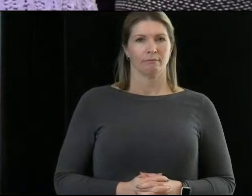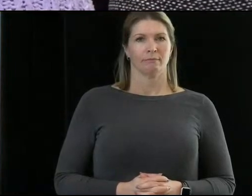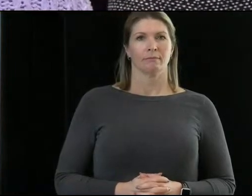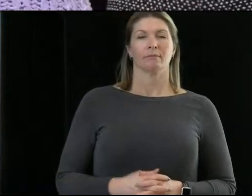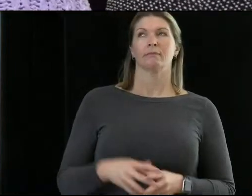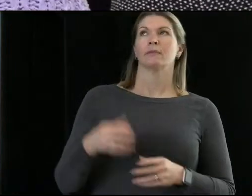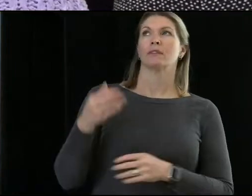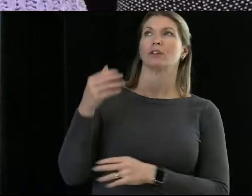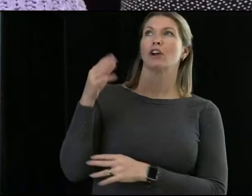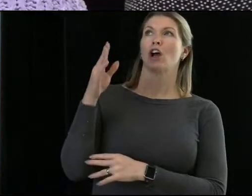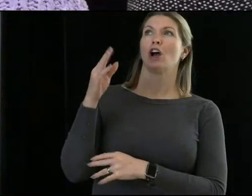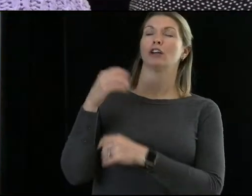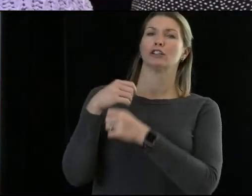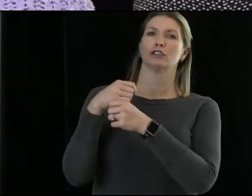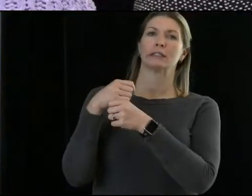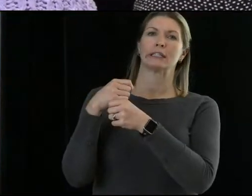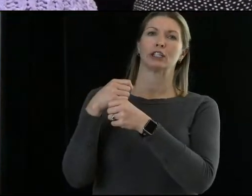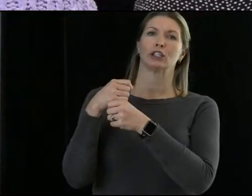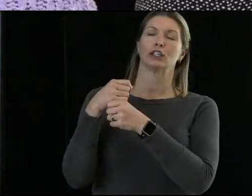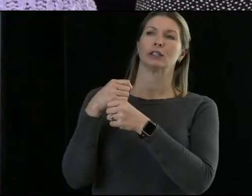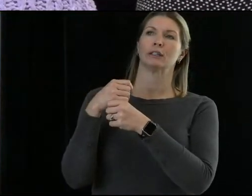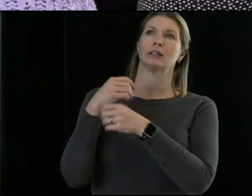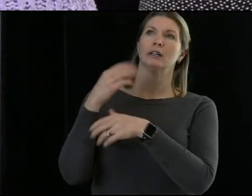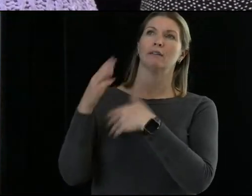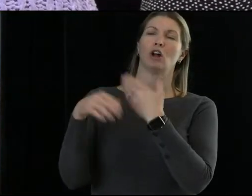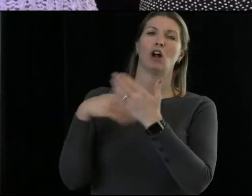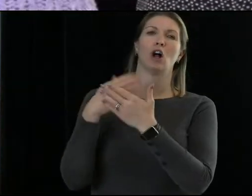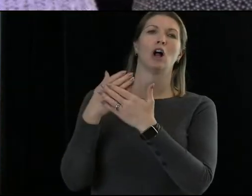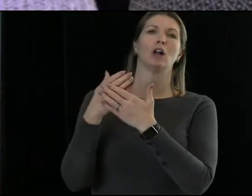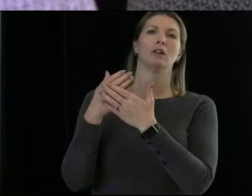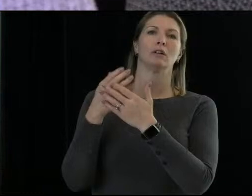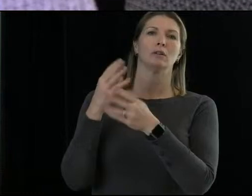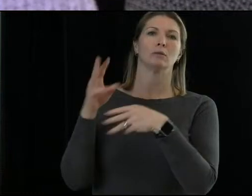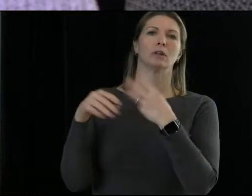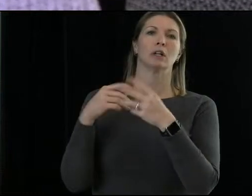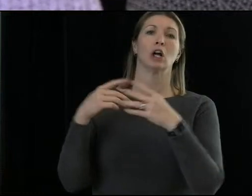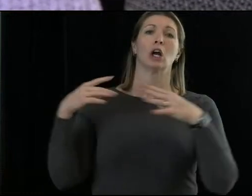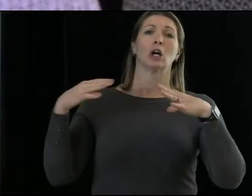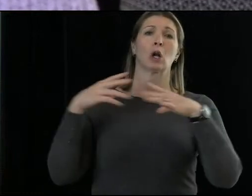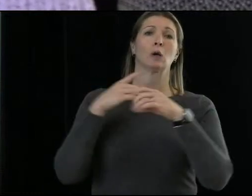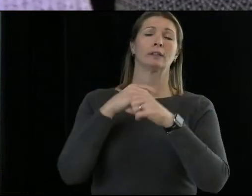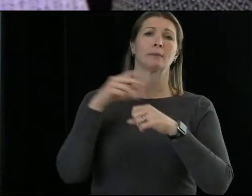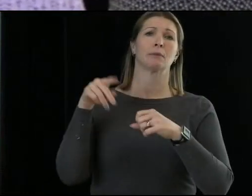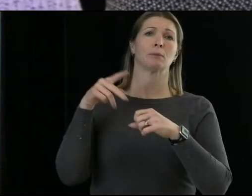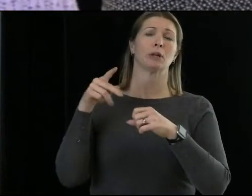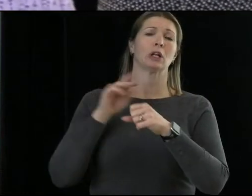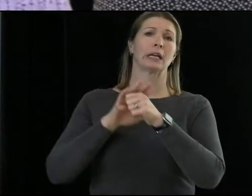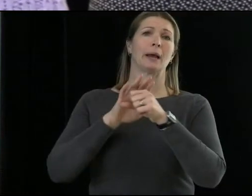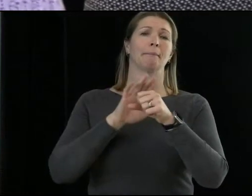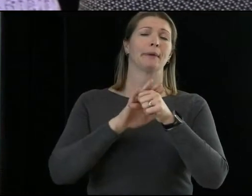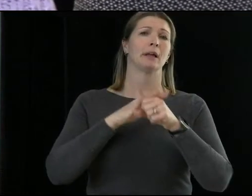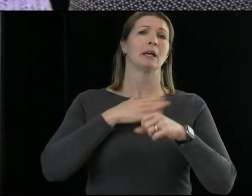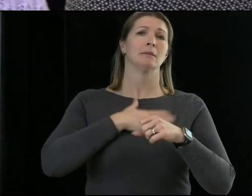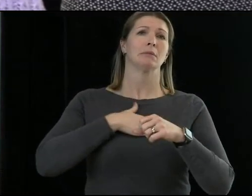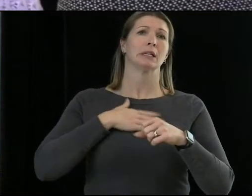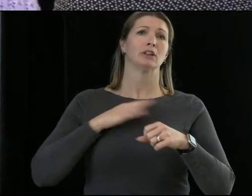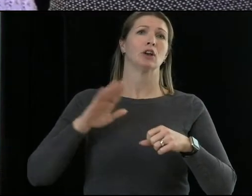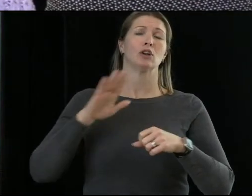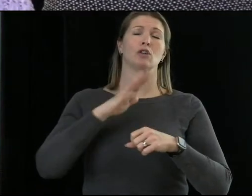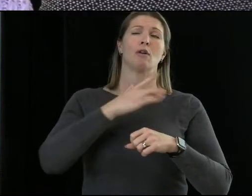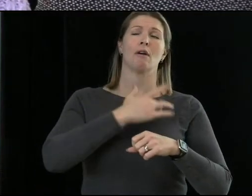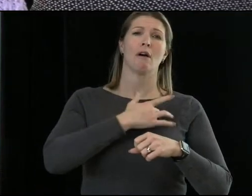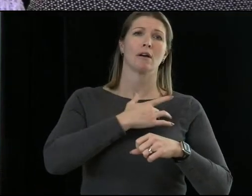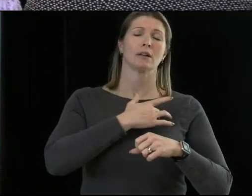God, creator of the universe, in closing of the Purple Ribbon Campaign, I pray that you fill our hearts with your